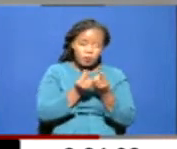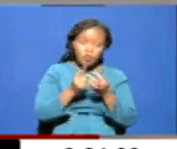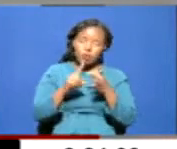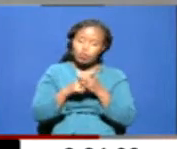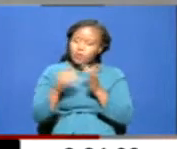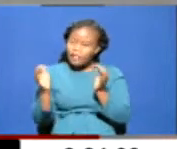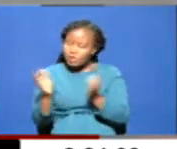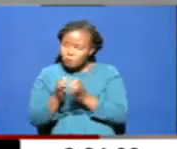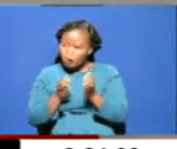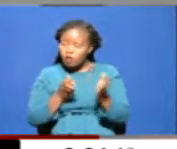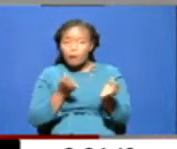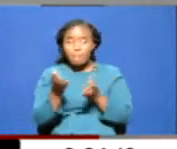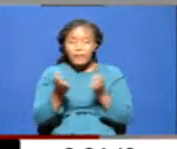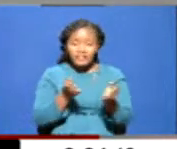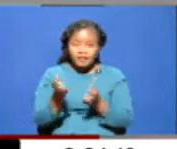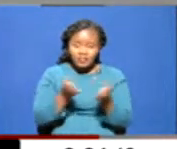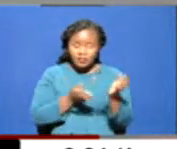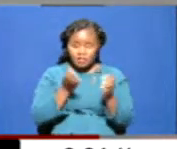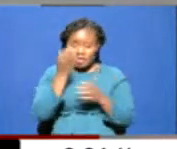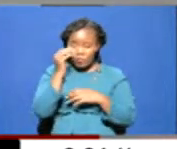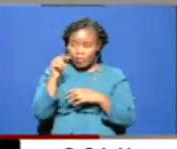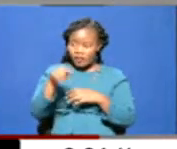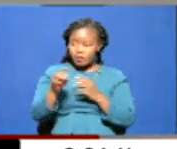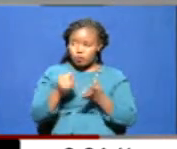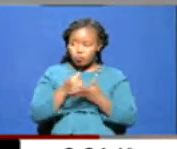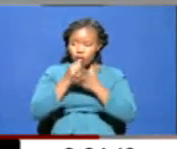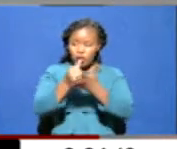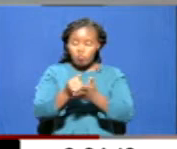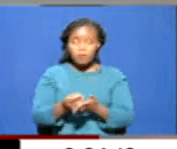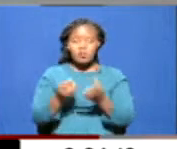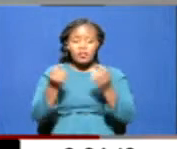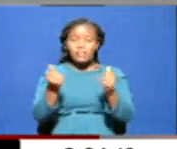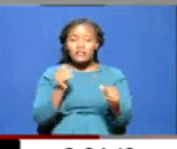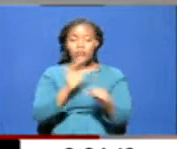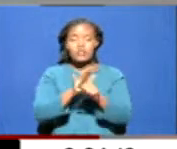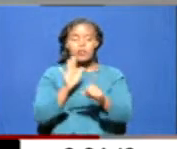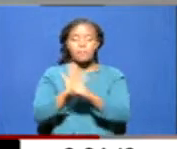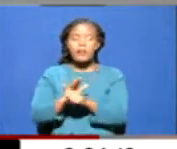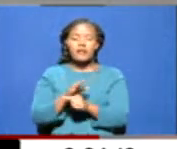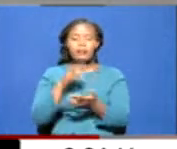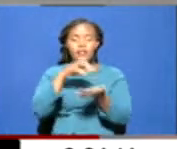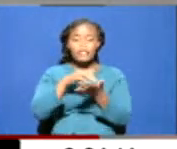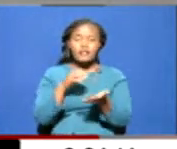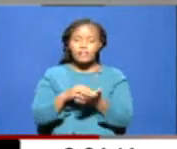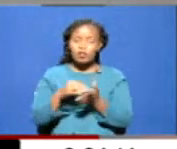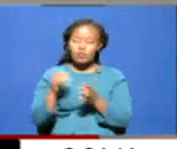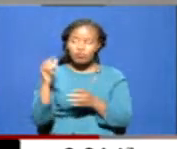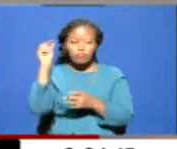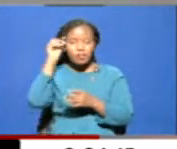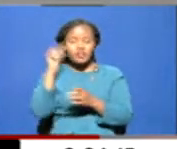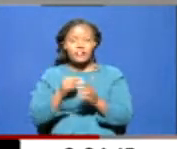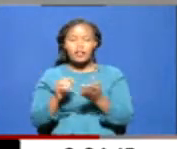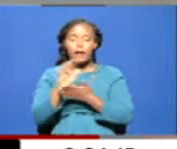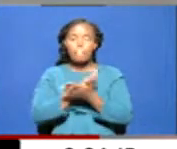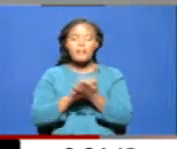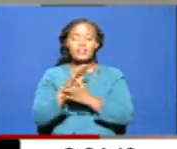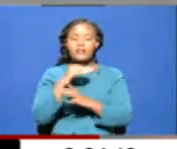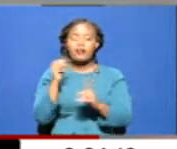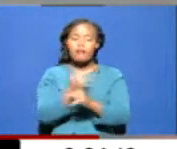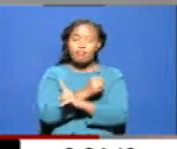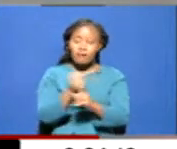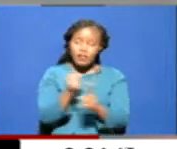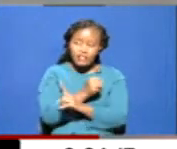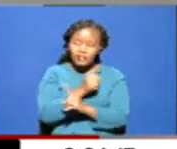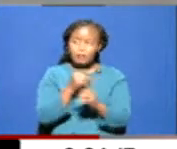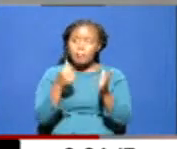this will help deal with increased cases of sexual as well as gender-based violence. Economic insecurity has been identified